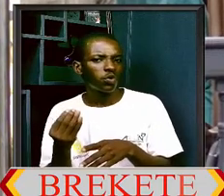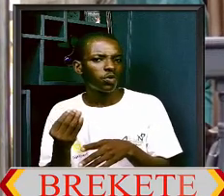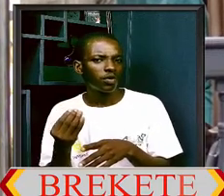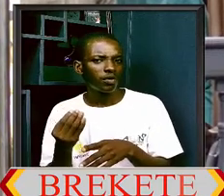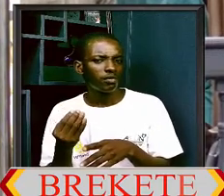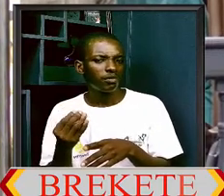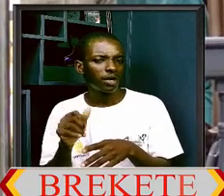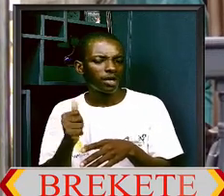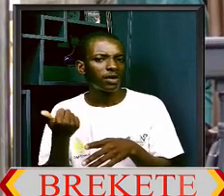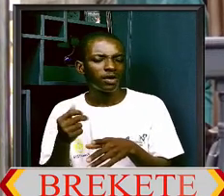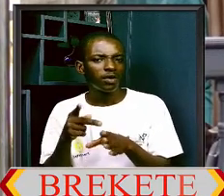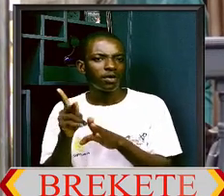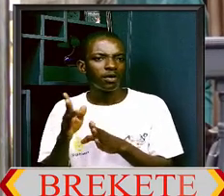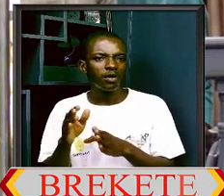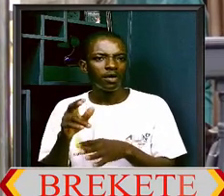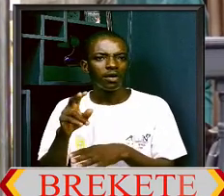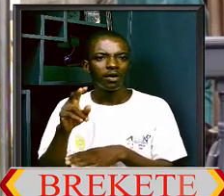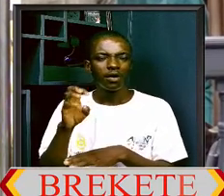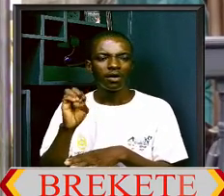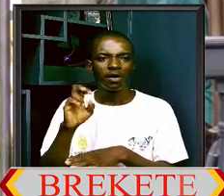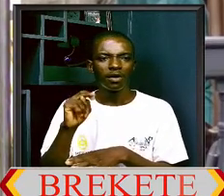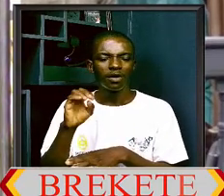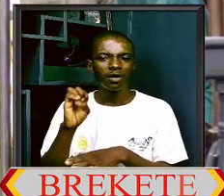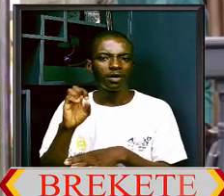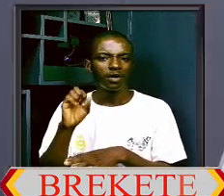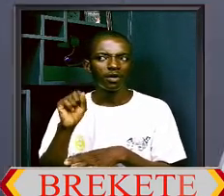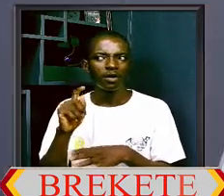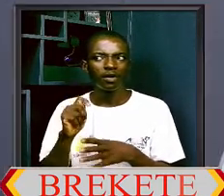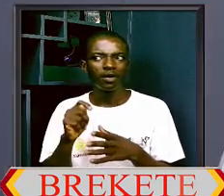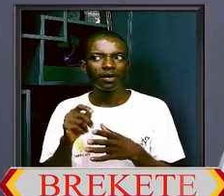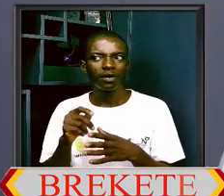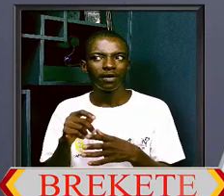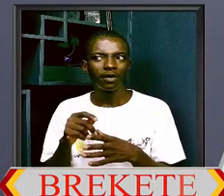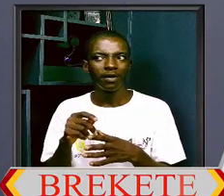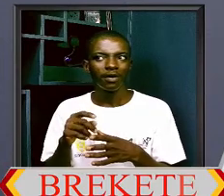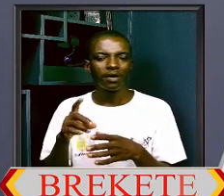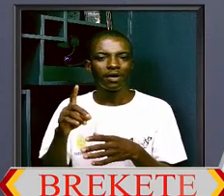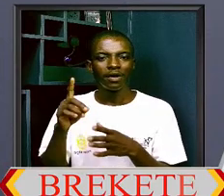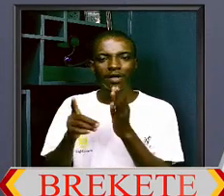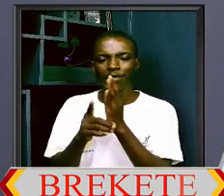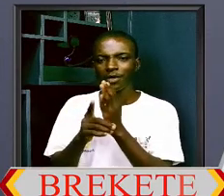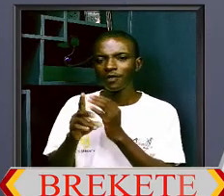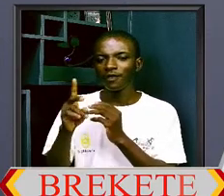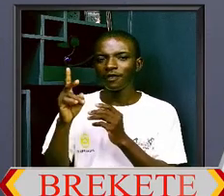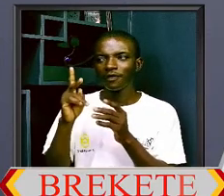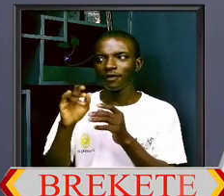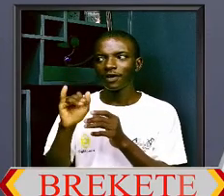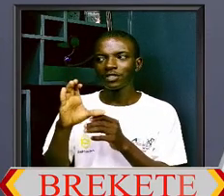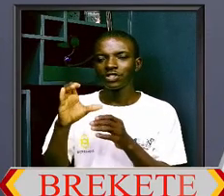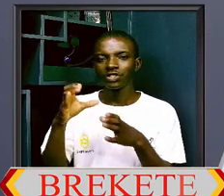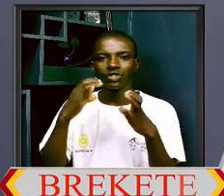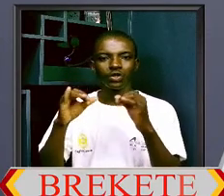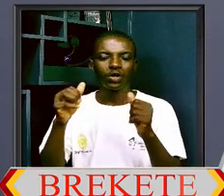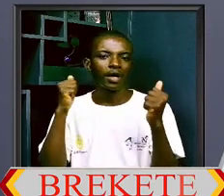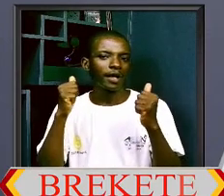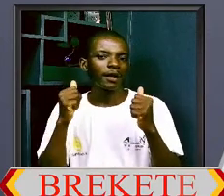history in name Professor Ms and Deputy Vice Chancellor academic